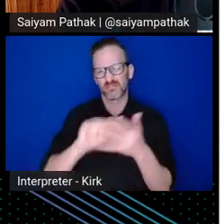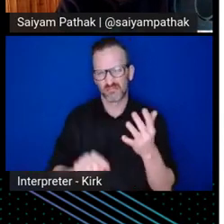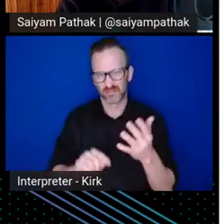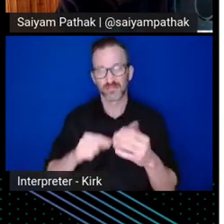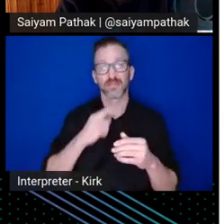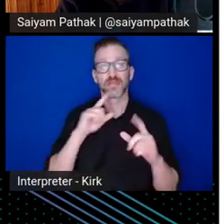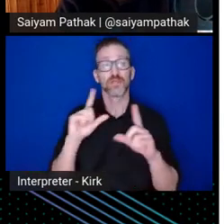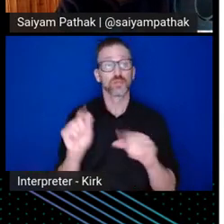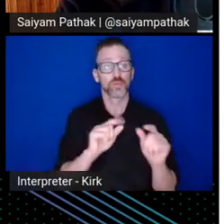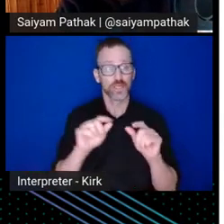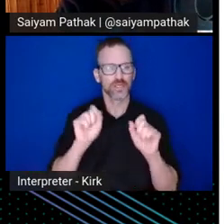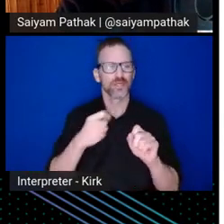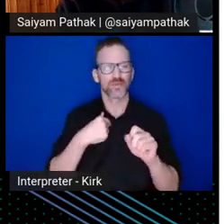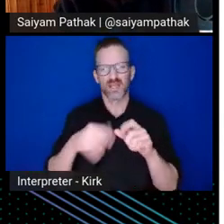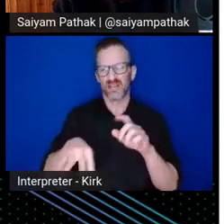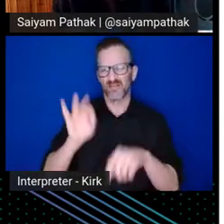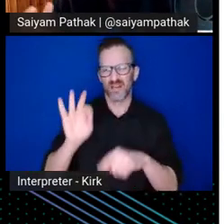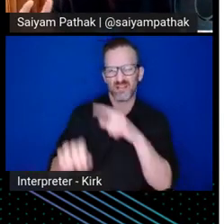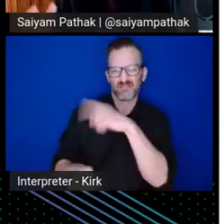the Saiyam Pathak.